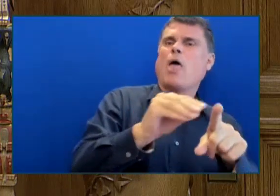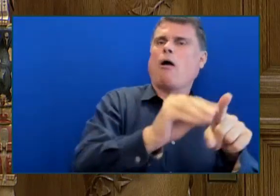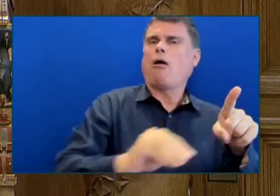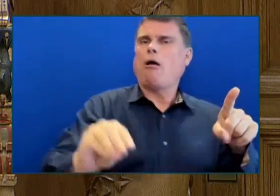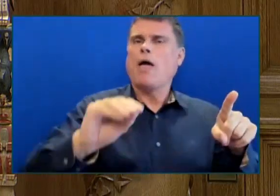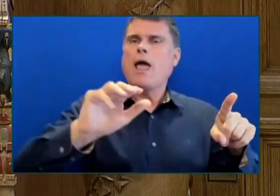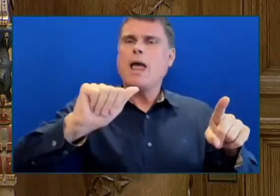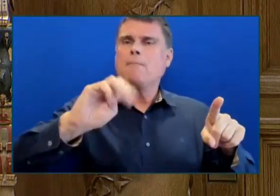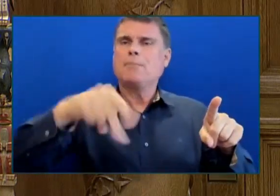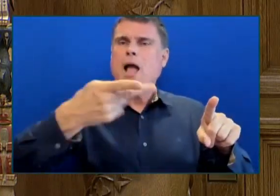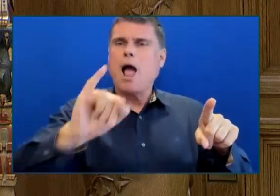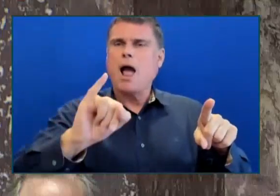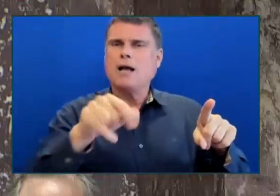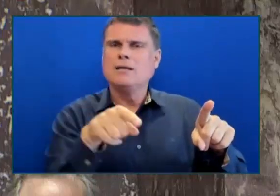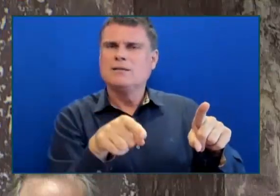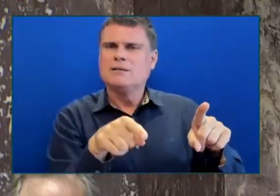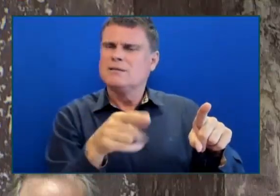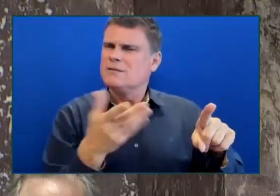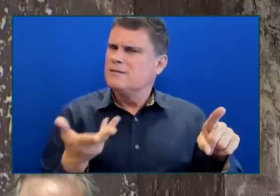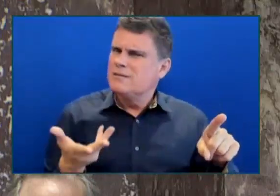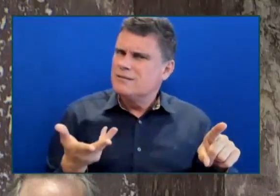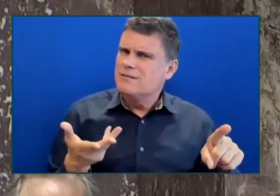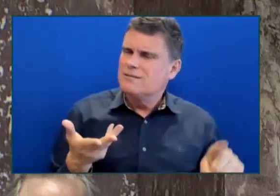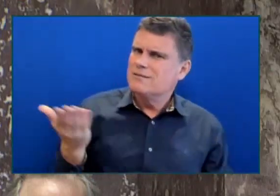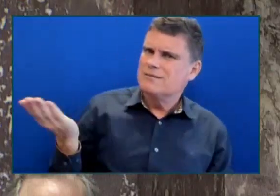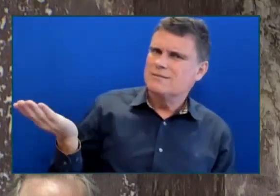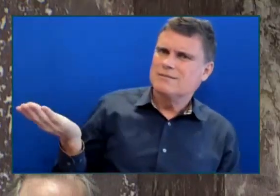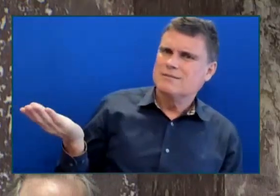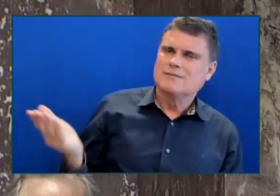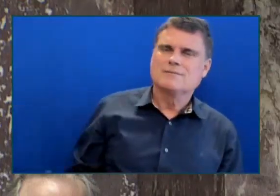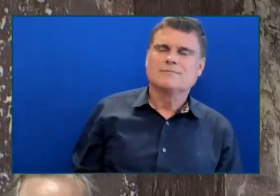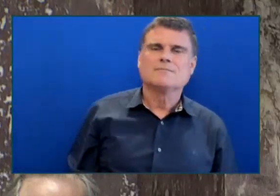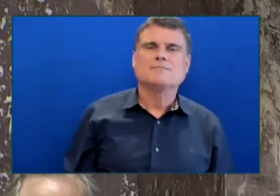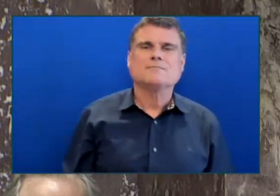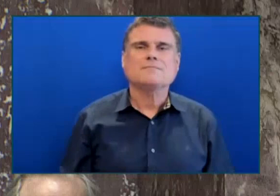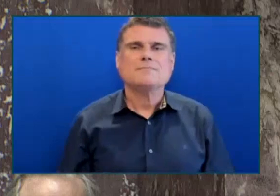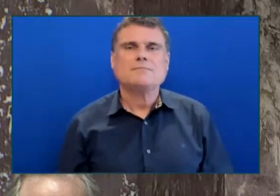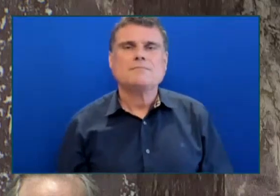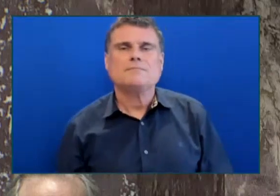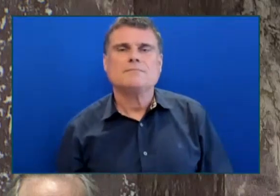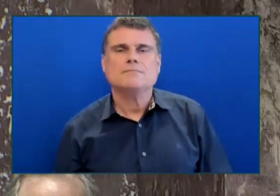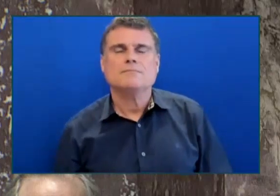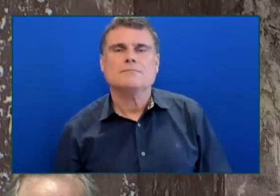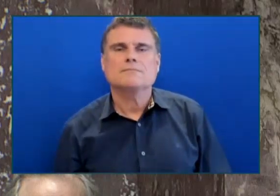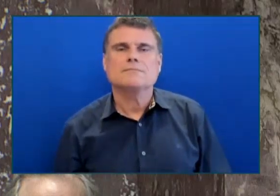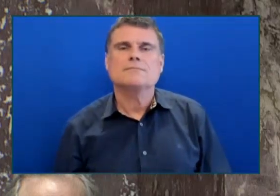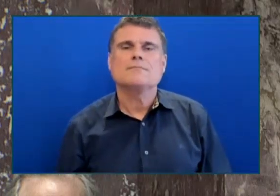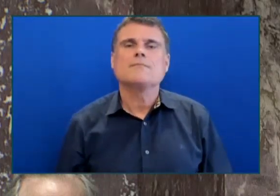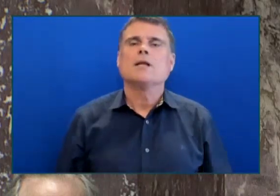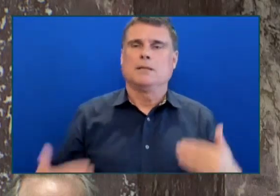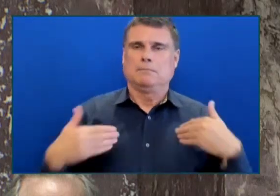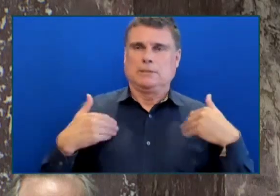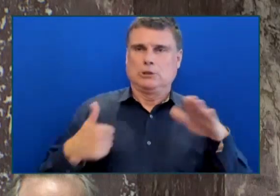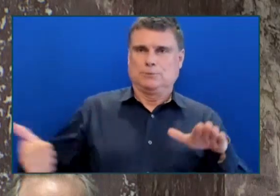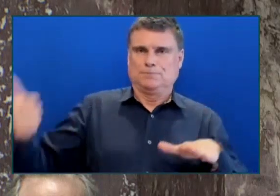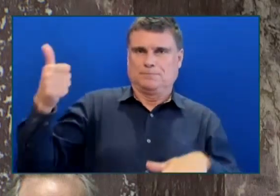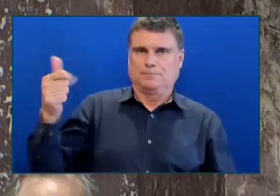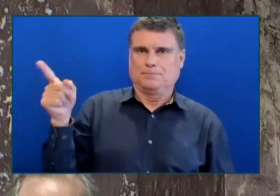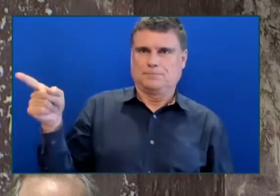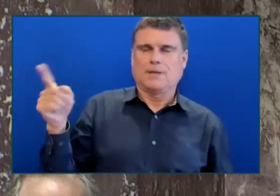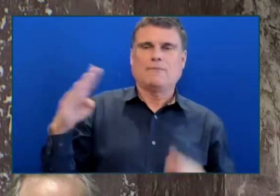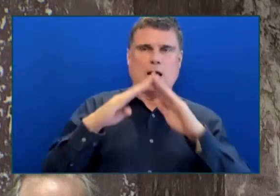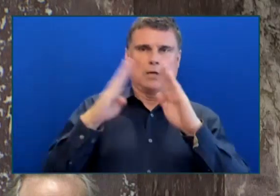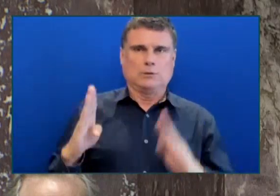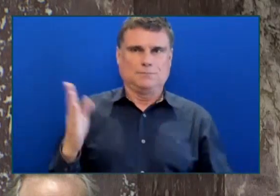Minister of Housing. Thank you so much, Honourable Speaker. And there were 2 victims in that fire, and I know that's heavy on